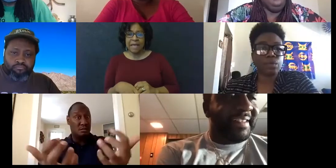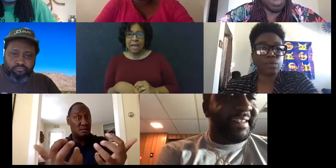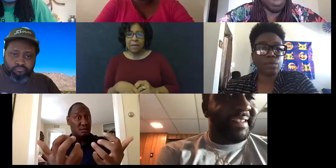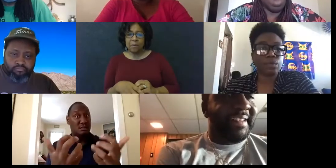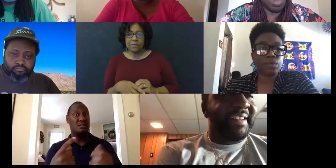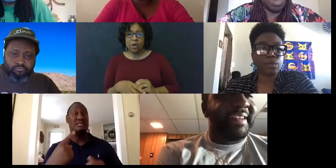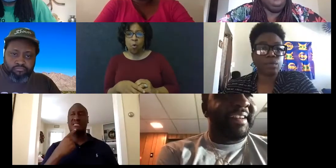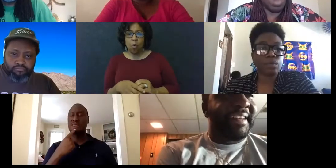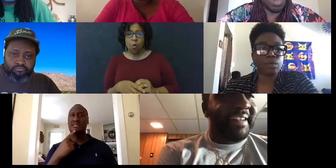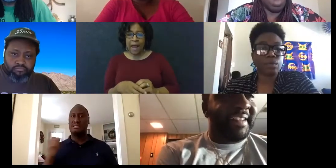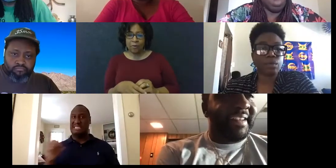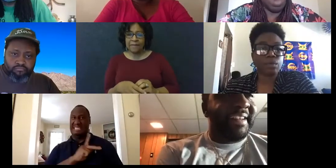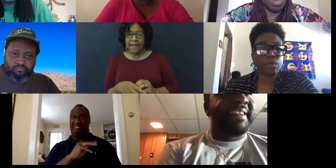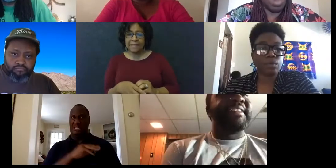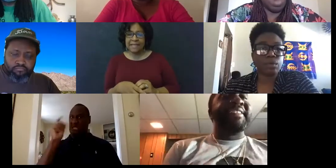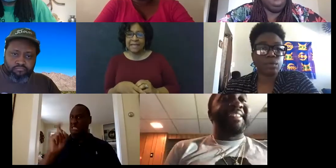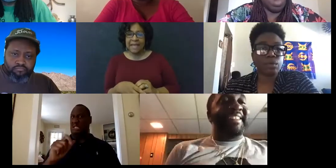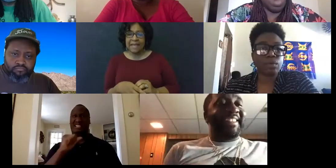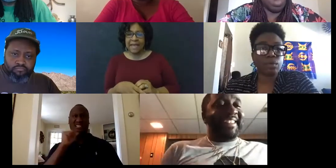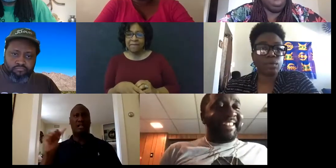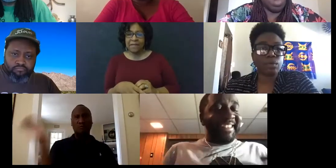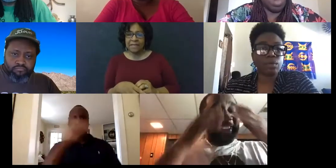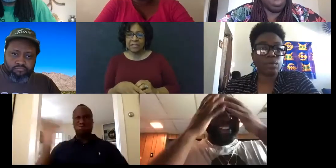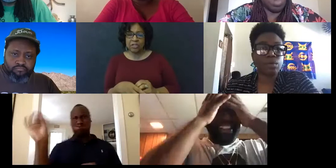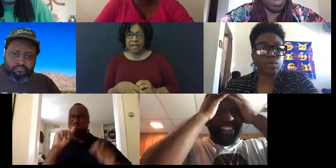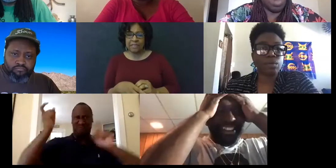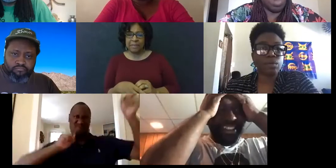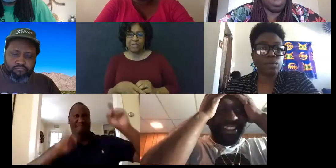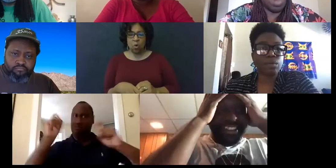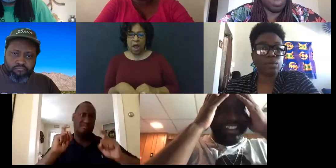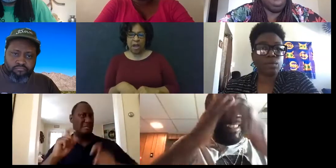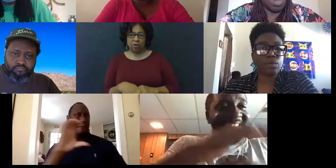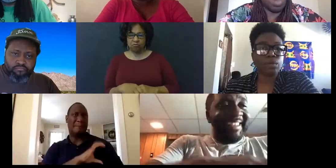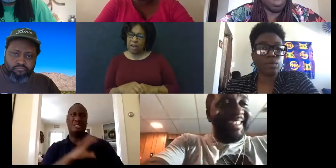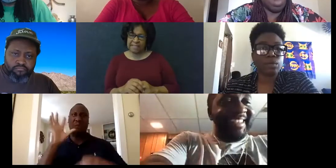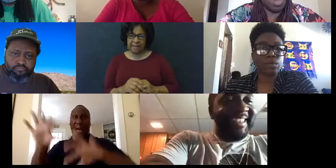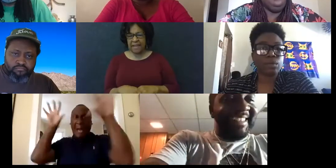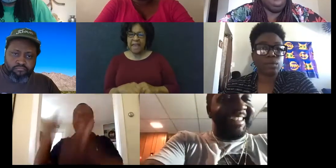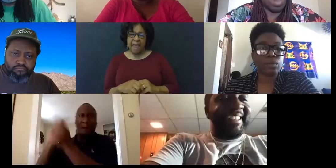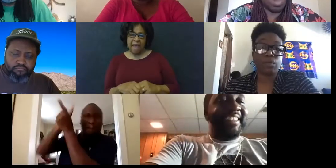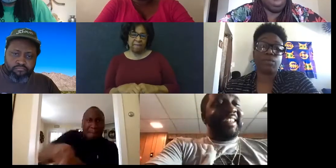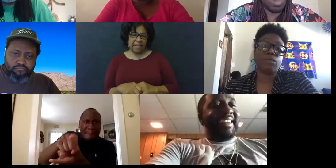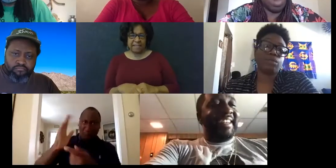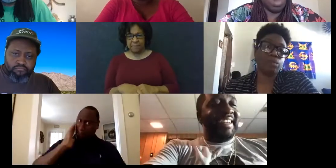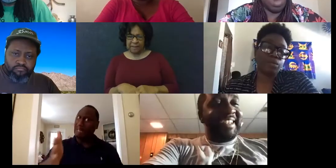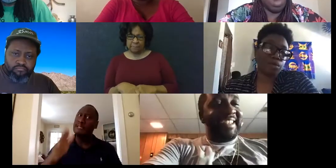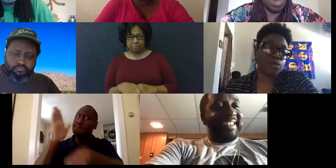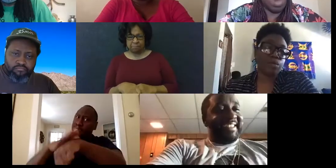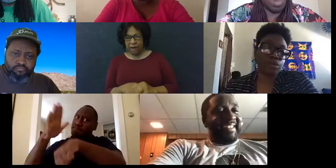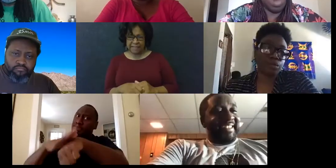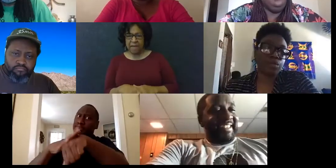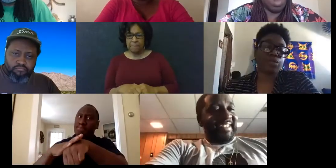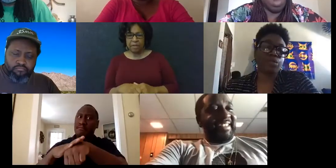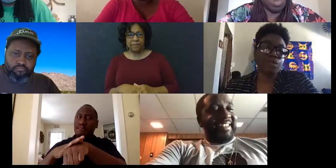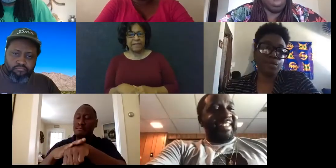police, there was a whole crowd, and they had said, Kevin needs not to be so aggressive and